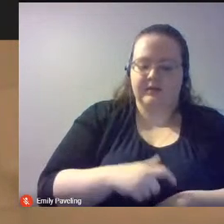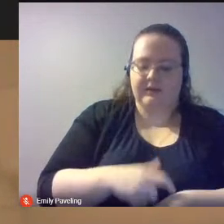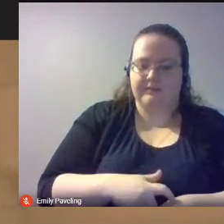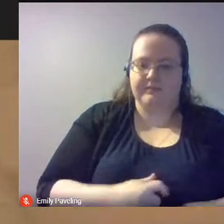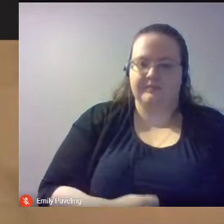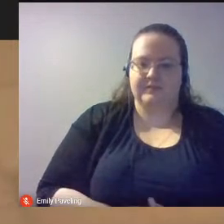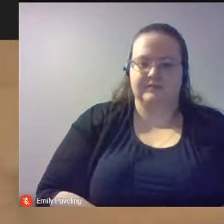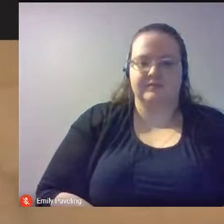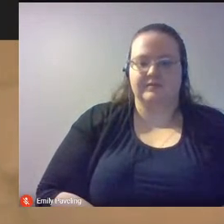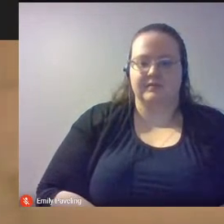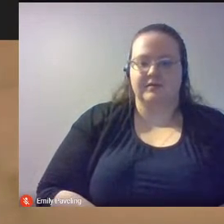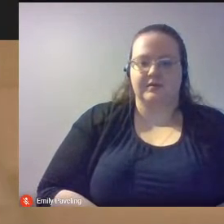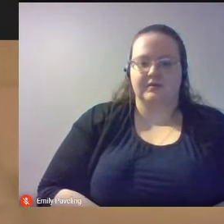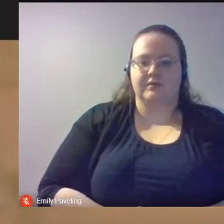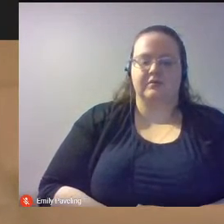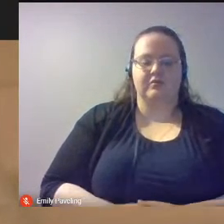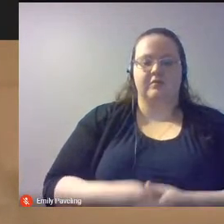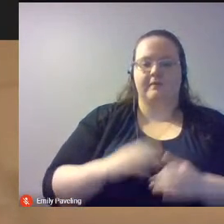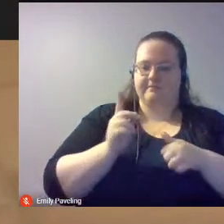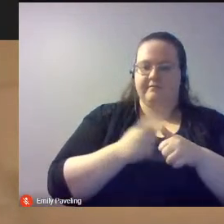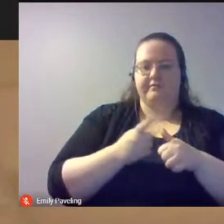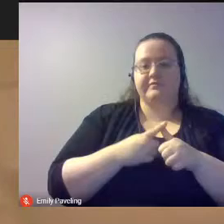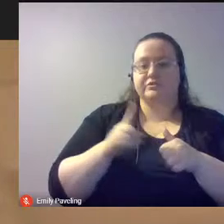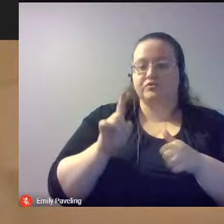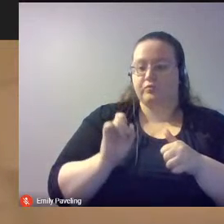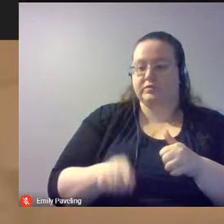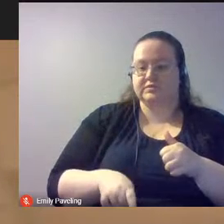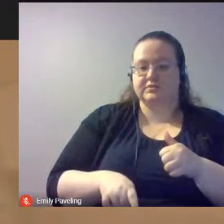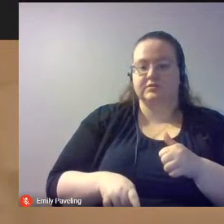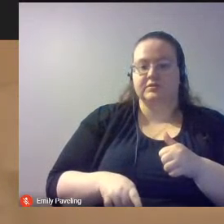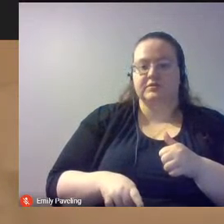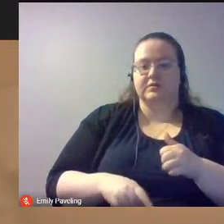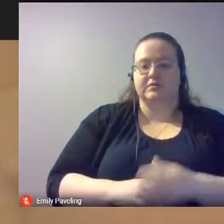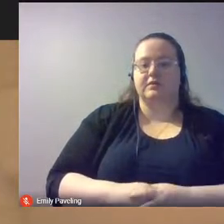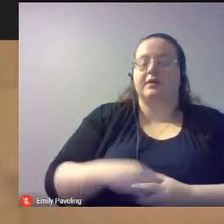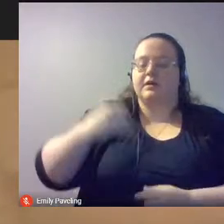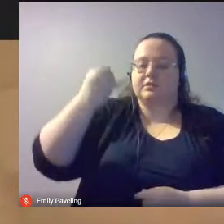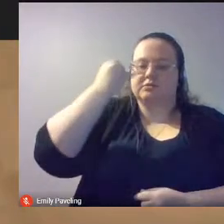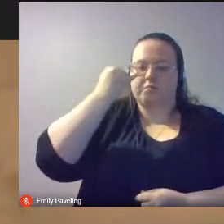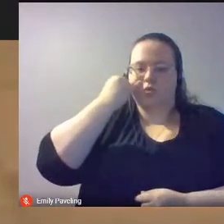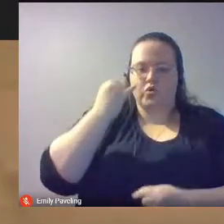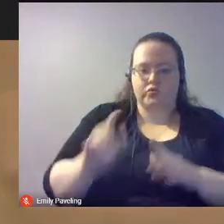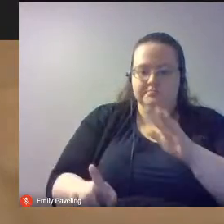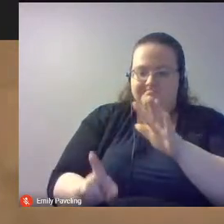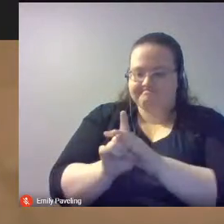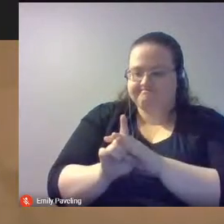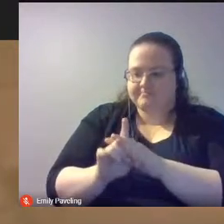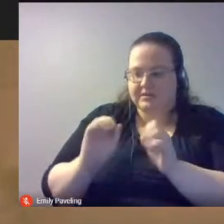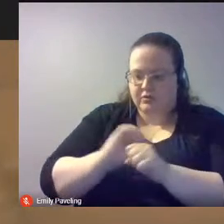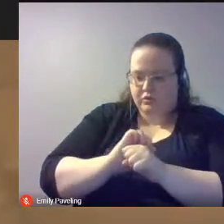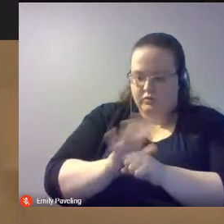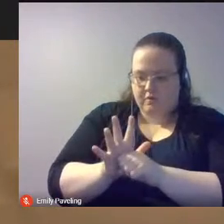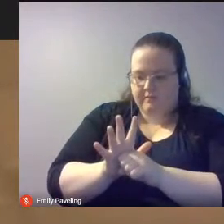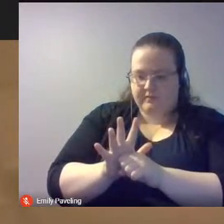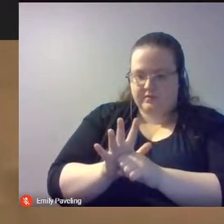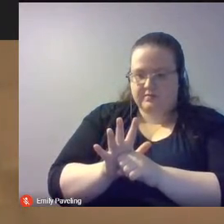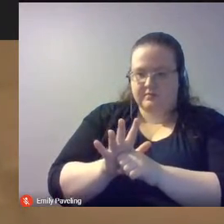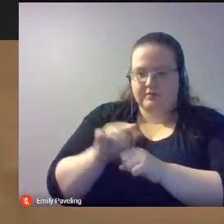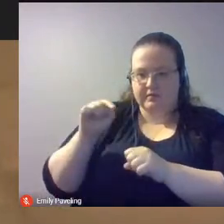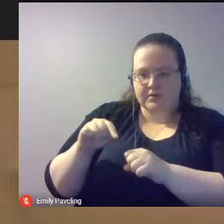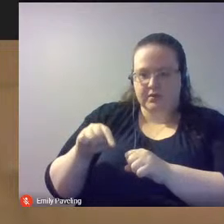about. So the first one is, what will happen if there are positive COVID-19 cases in a particular